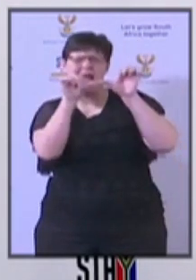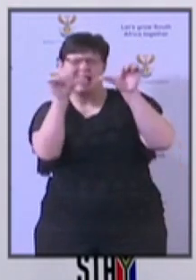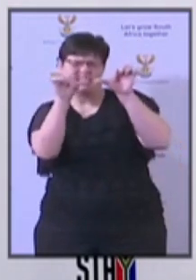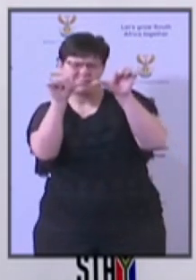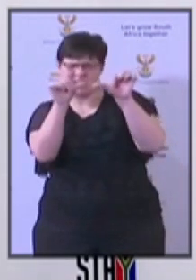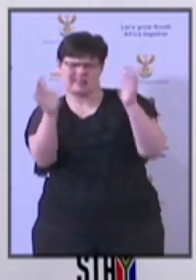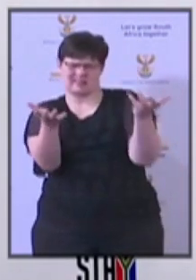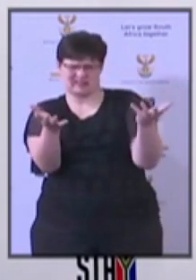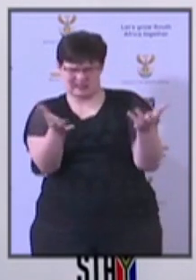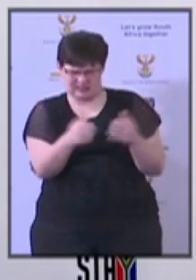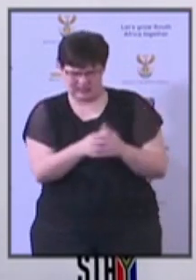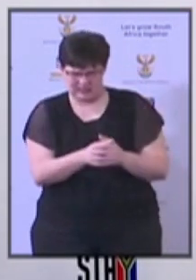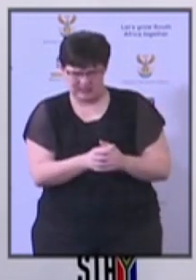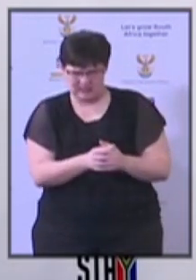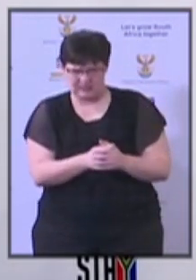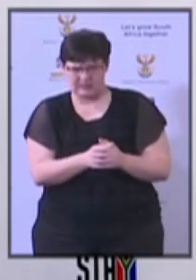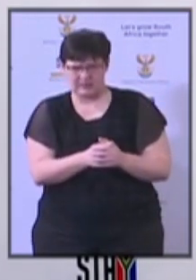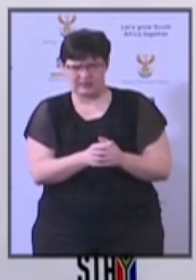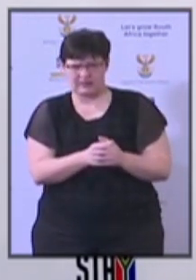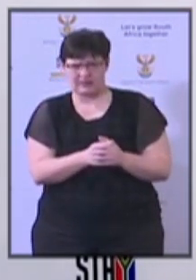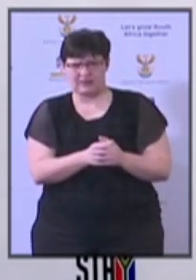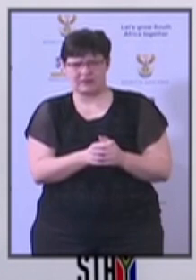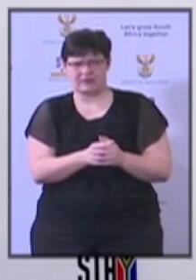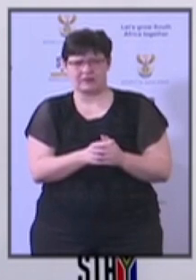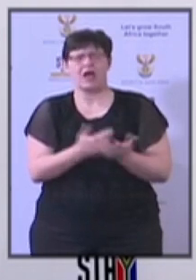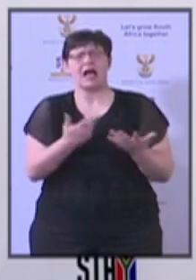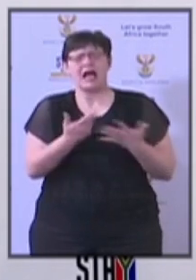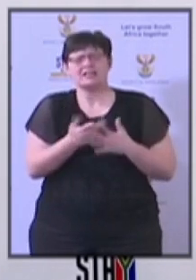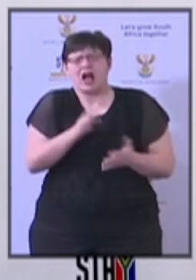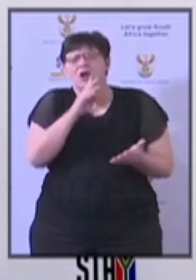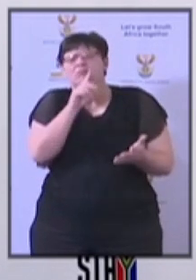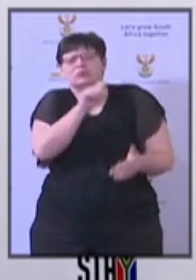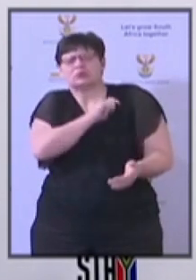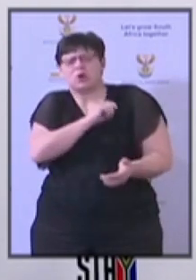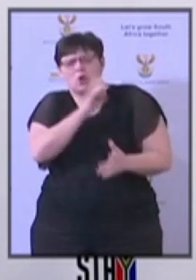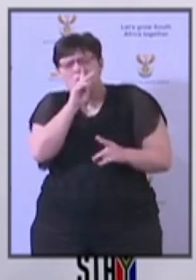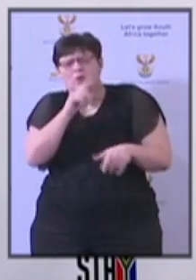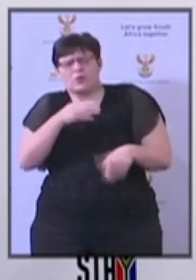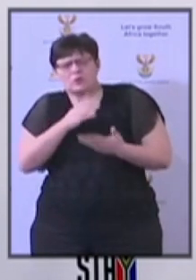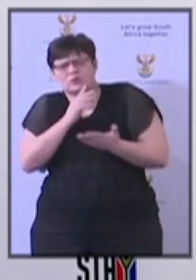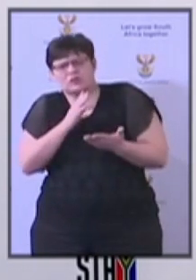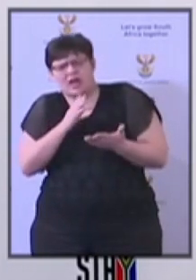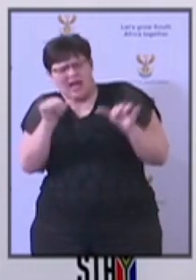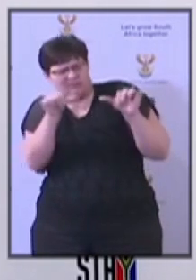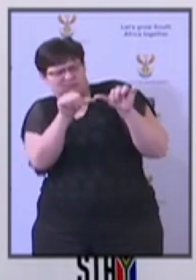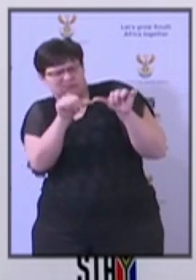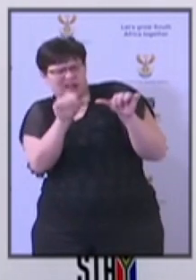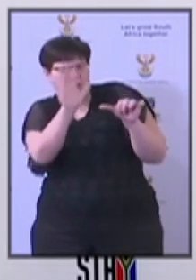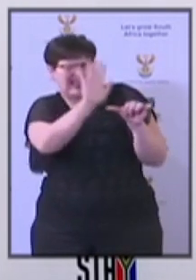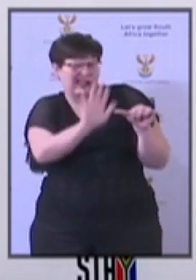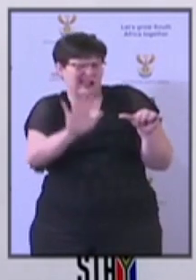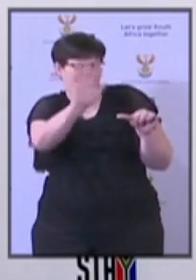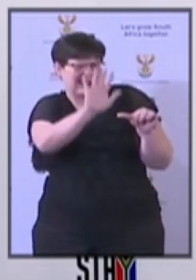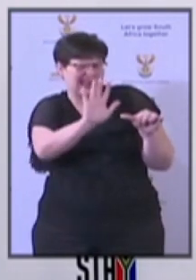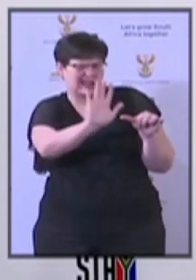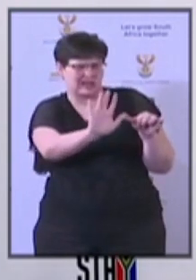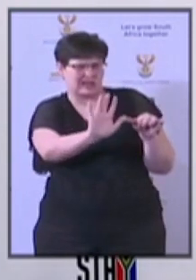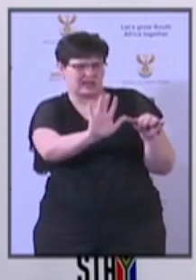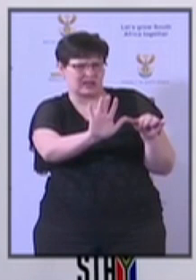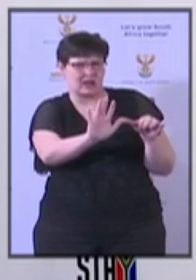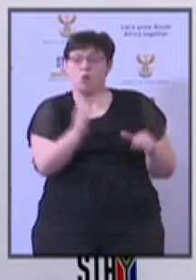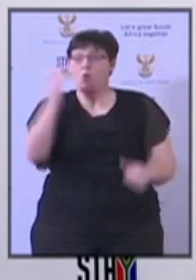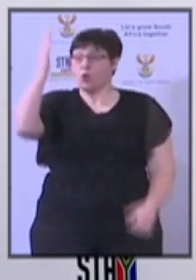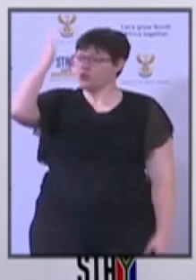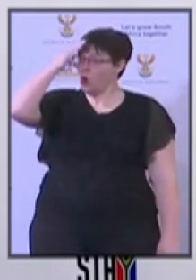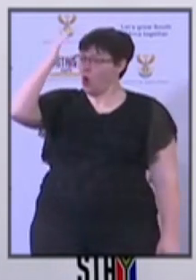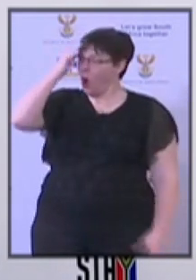put a better scientific way to it. It is through estimate. Because we cannot know the number of